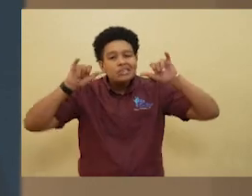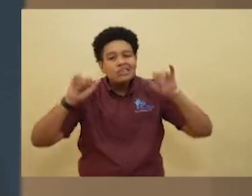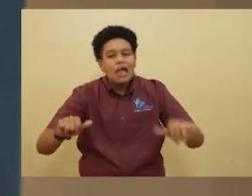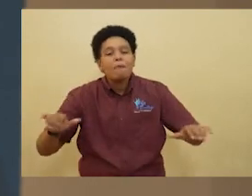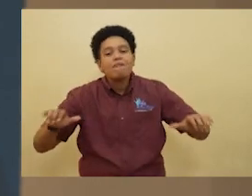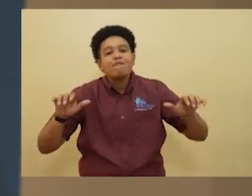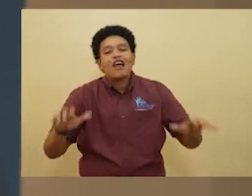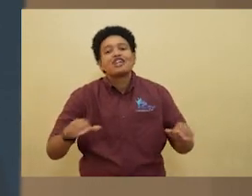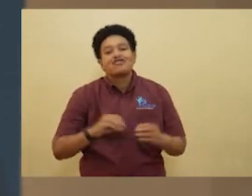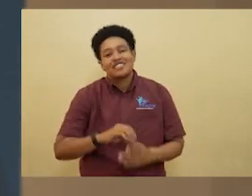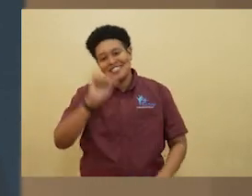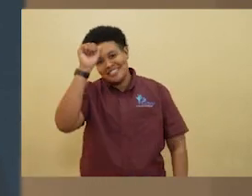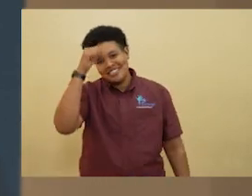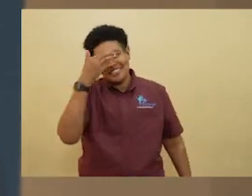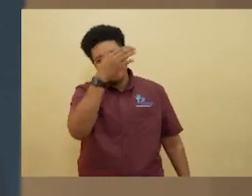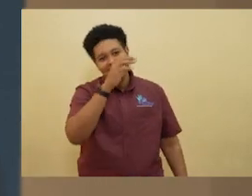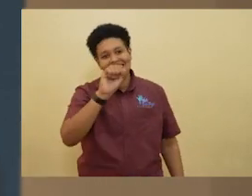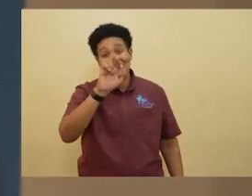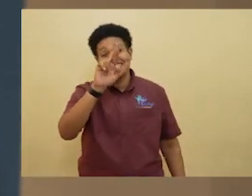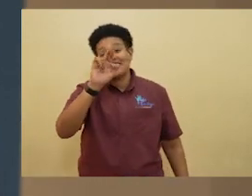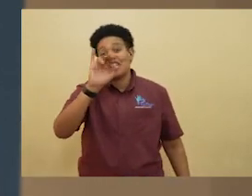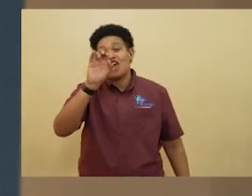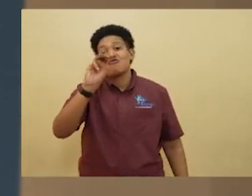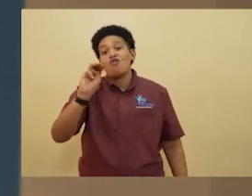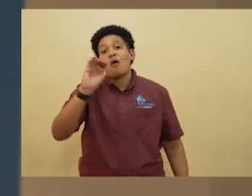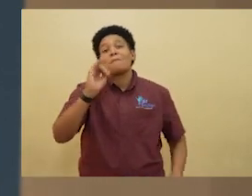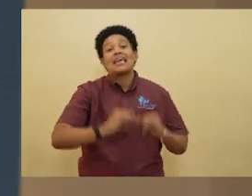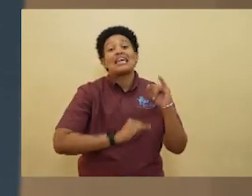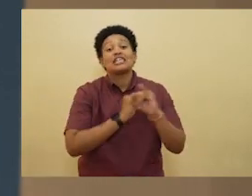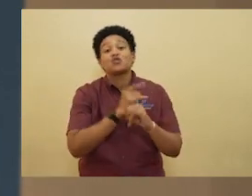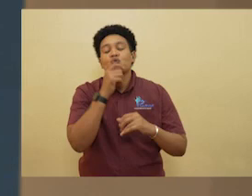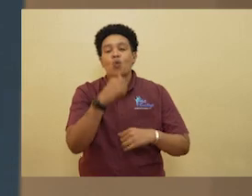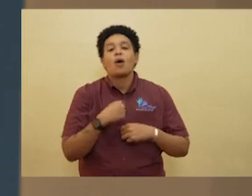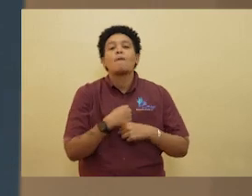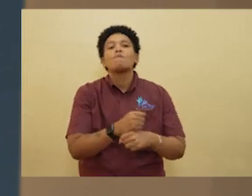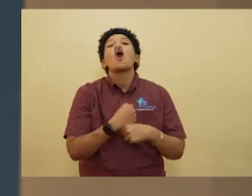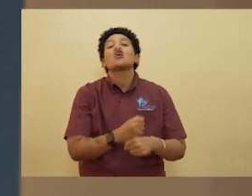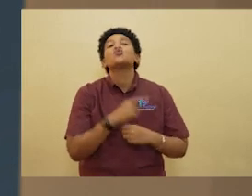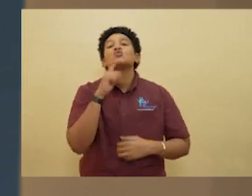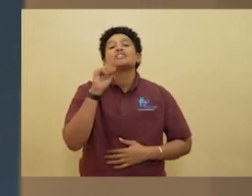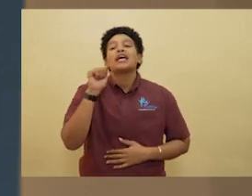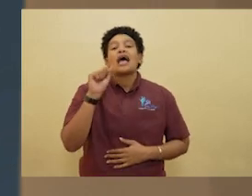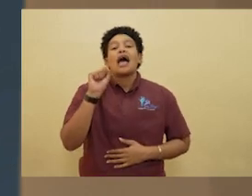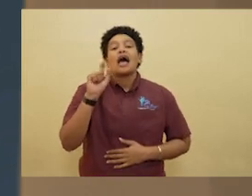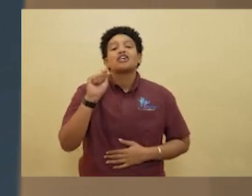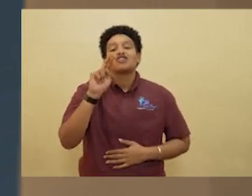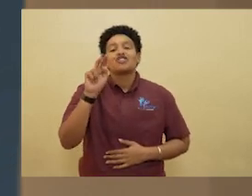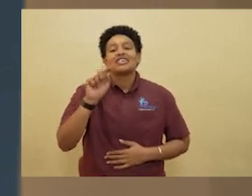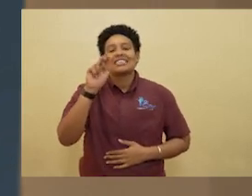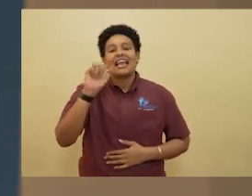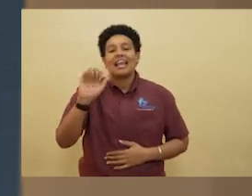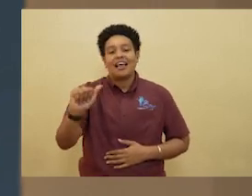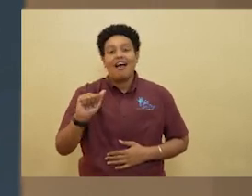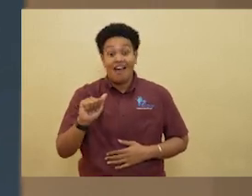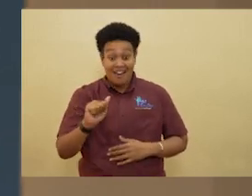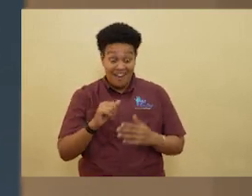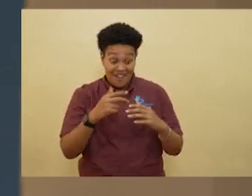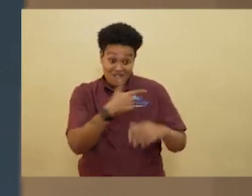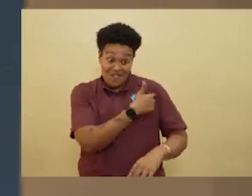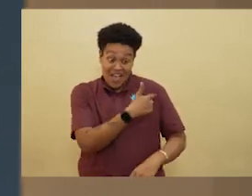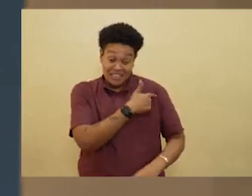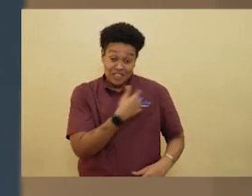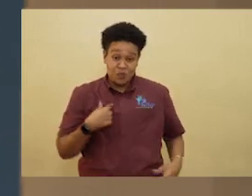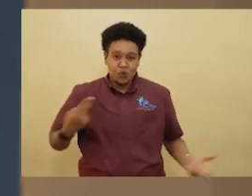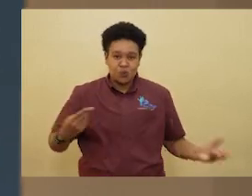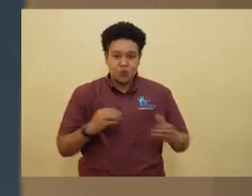in India, the Serum Institute, that produces the AstraZeneca vaccine that we're